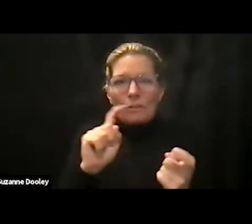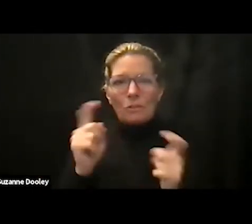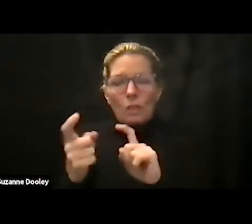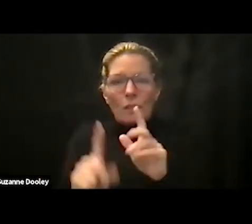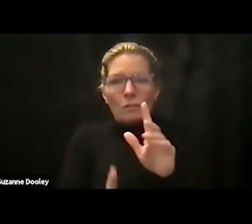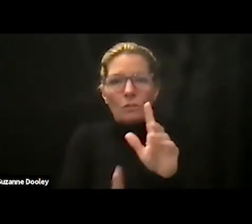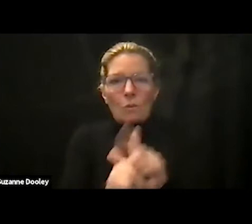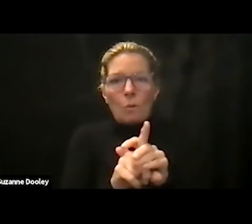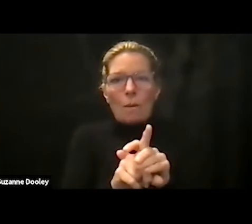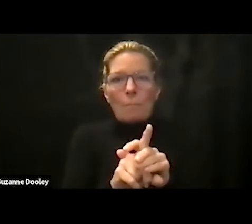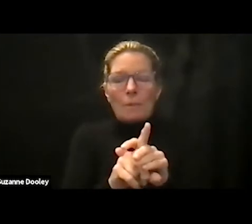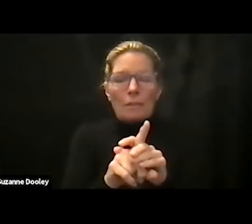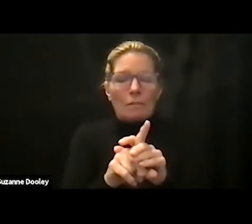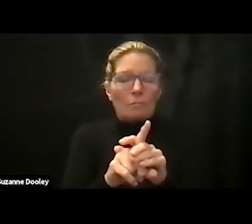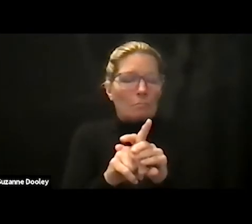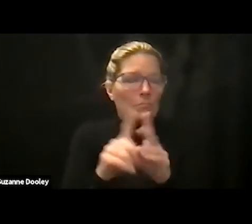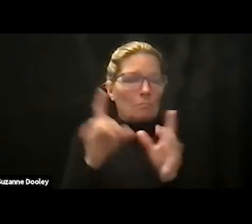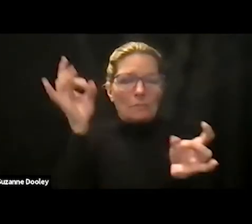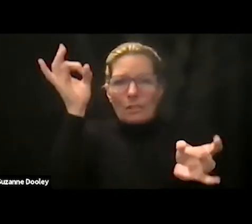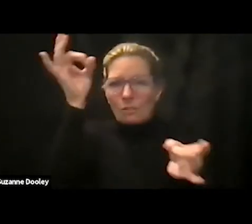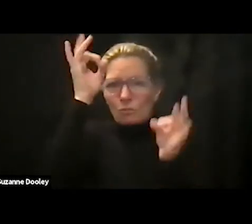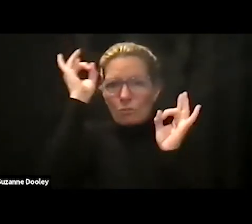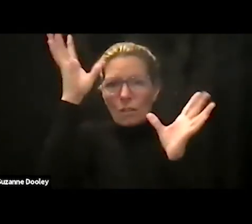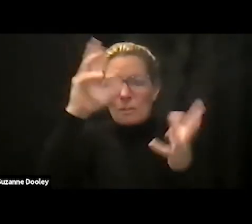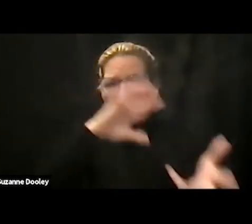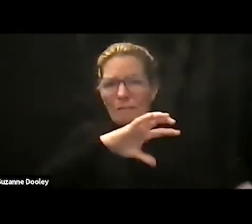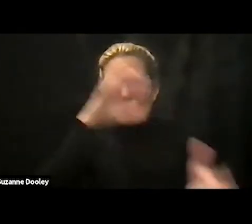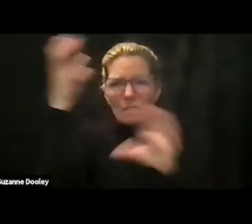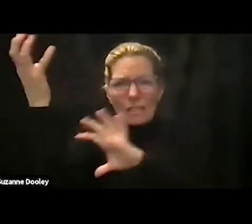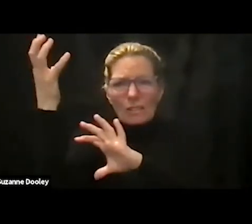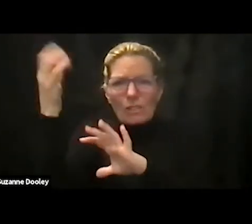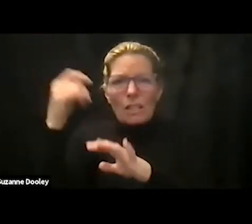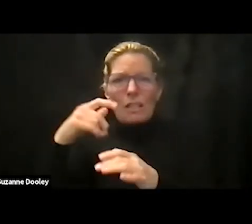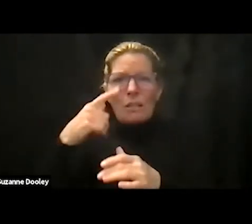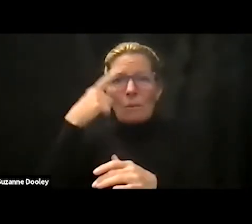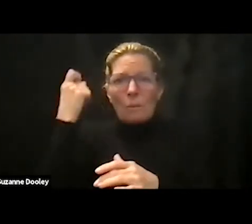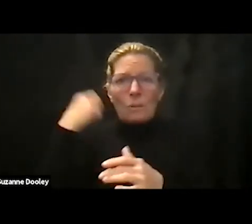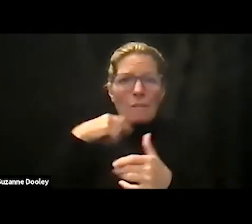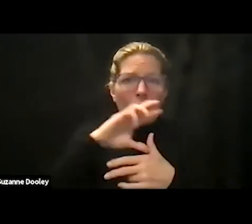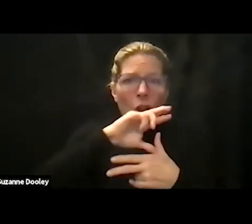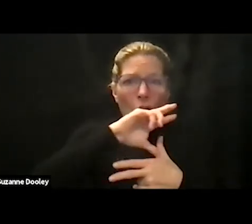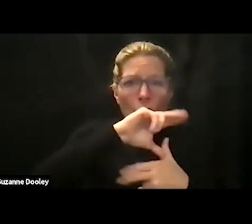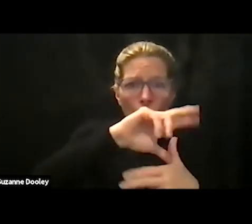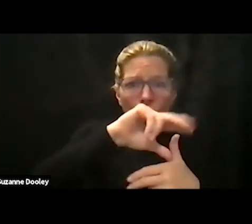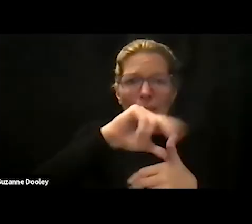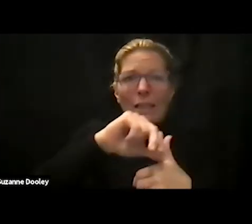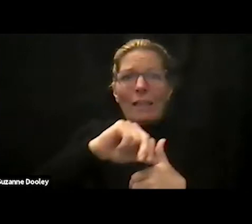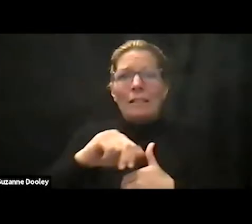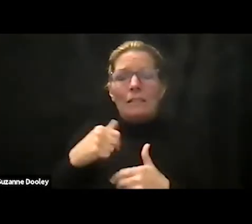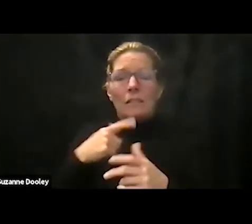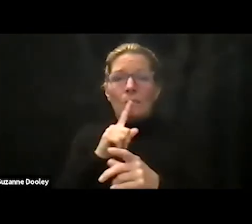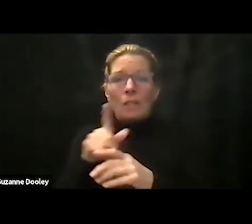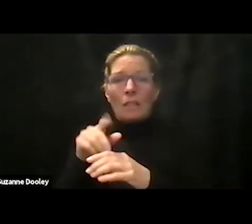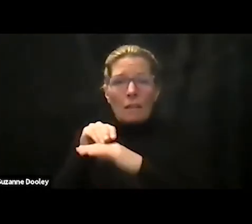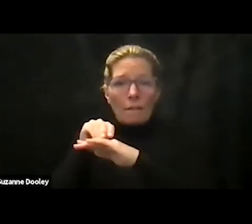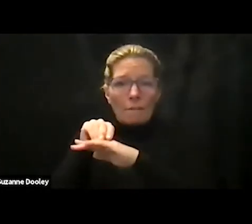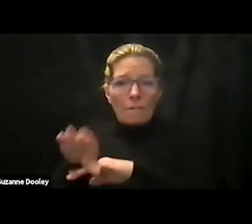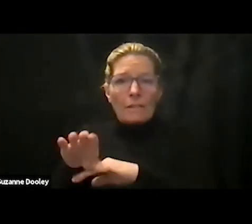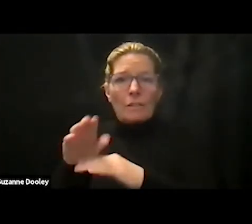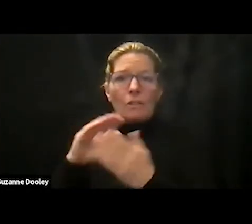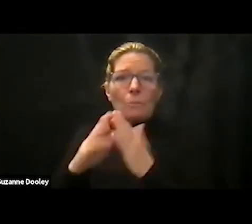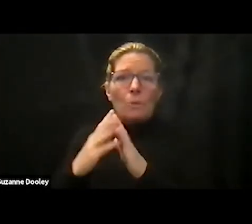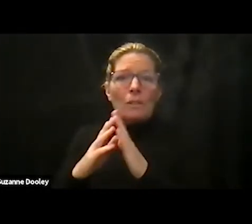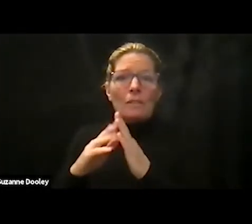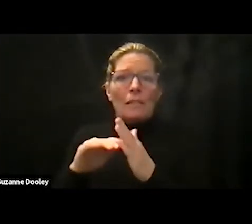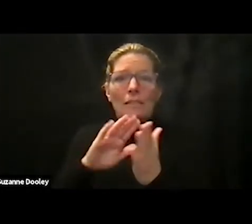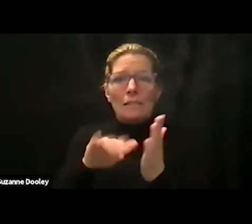in incredible devastation as a result of hurricanes that has affected communities in Central